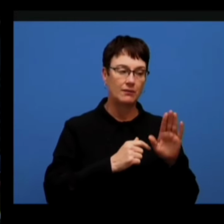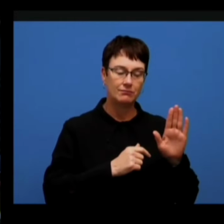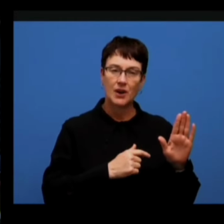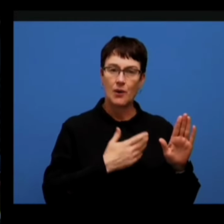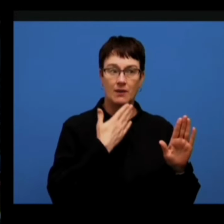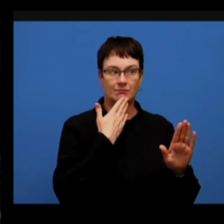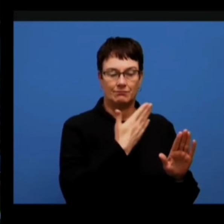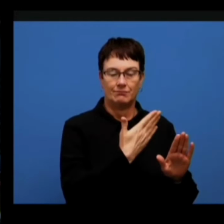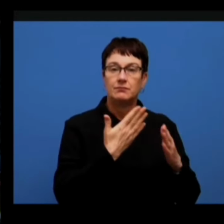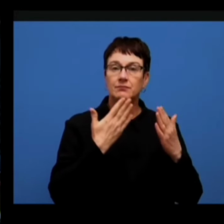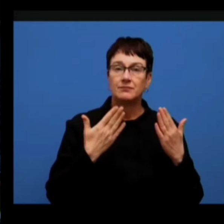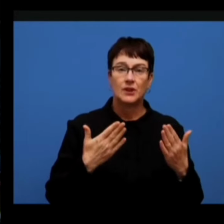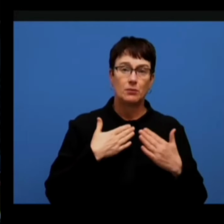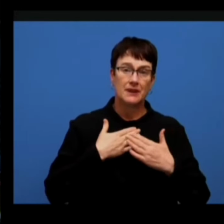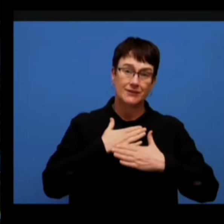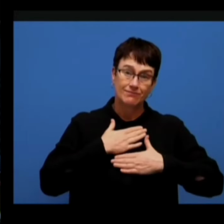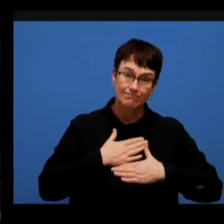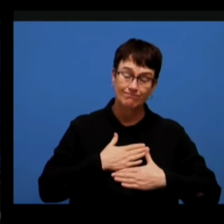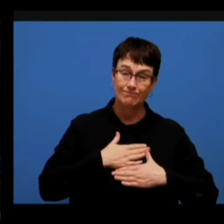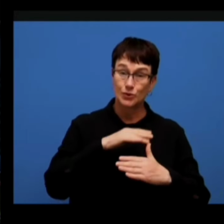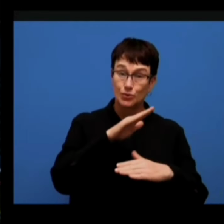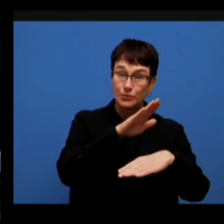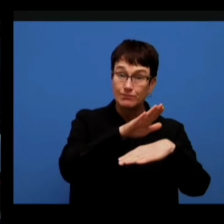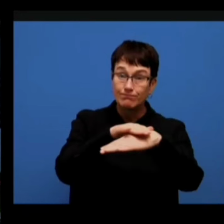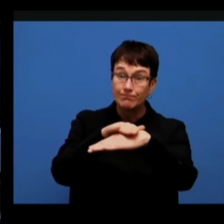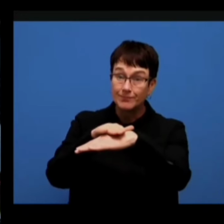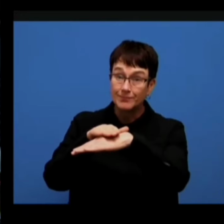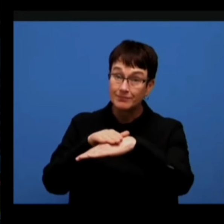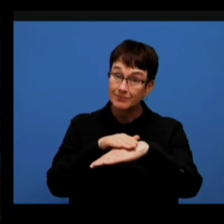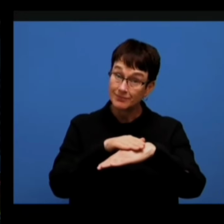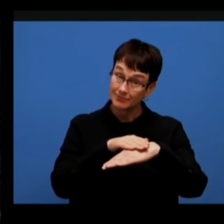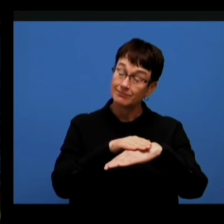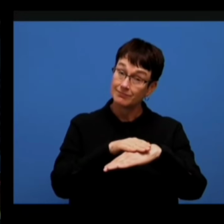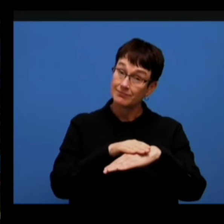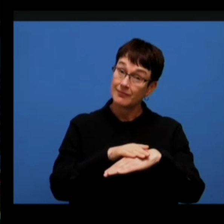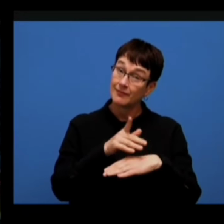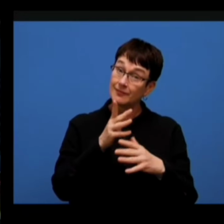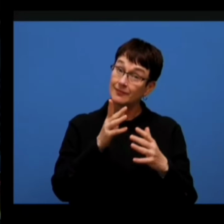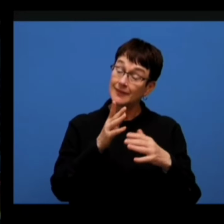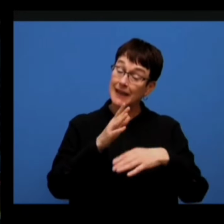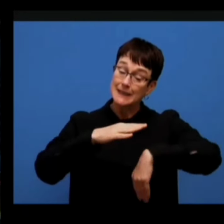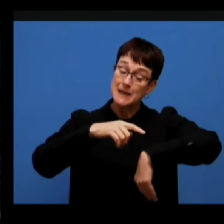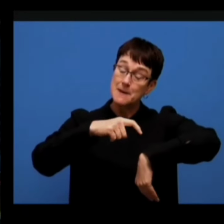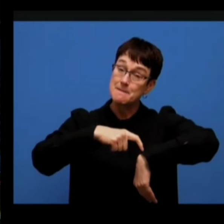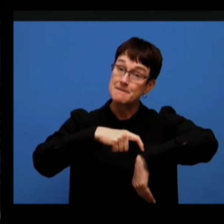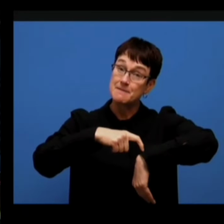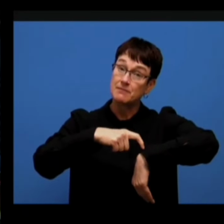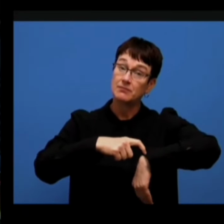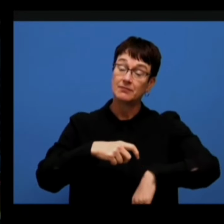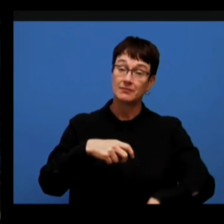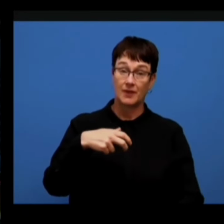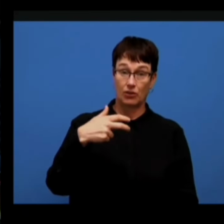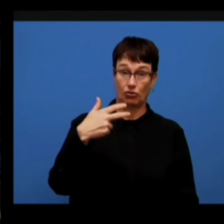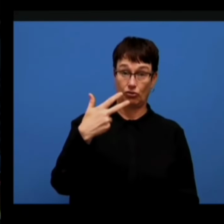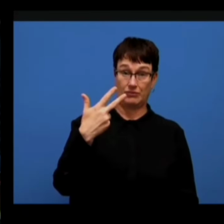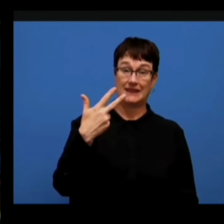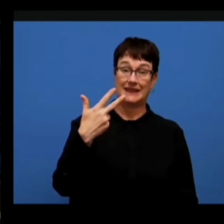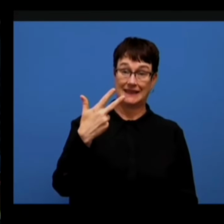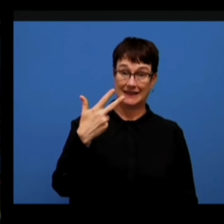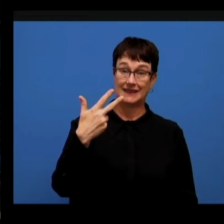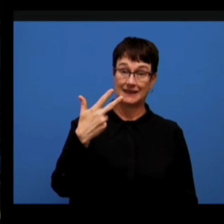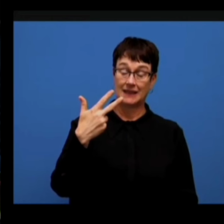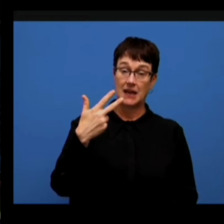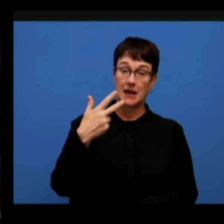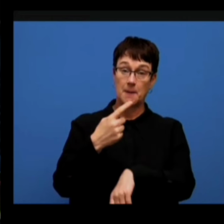other speakers that the 3 minutes time limit is going to be strictly